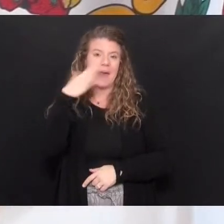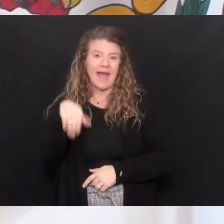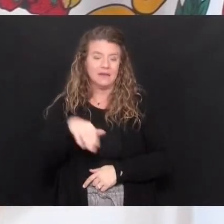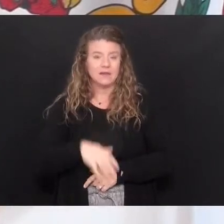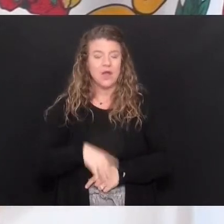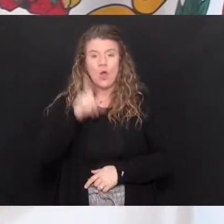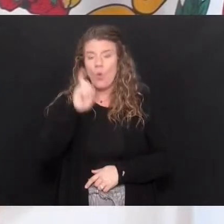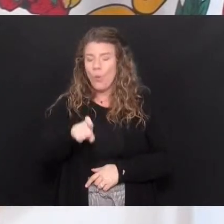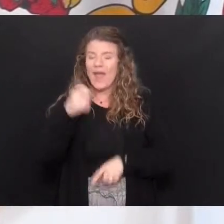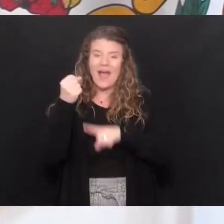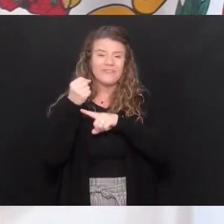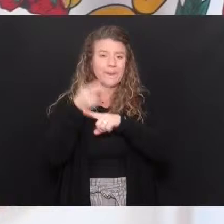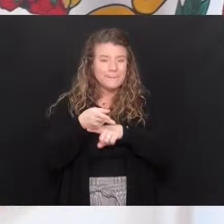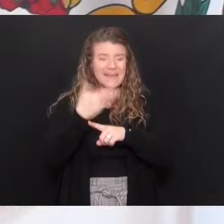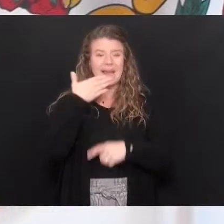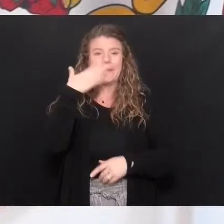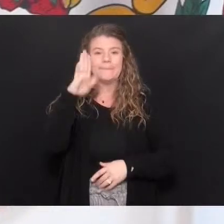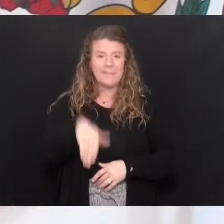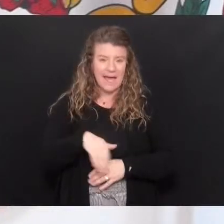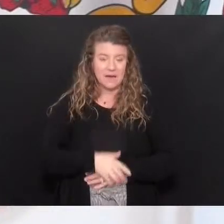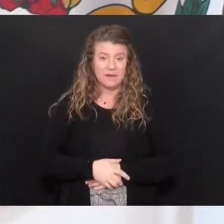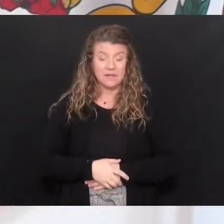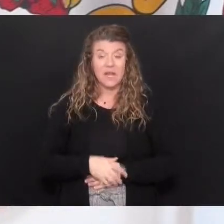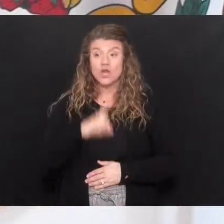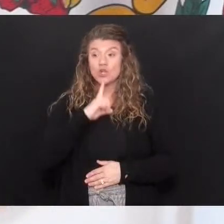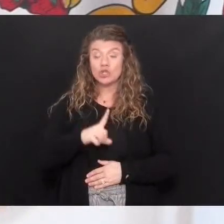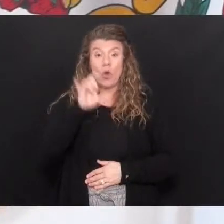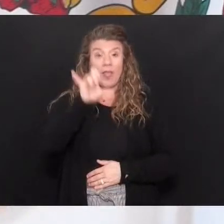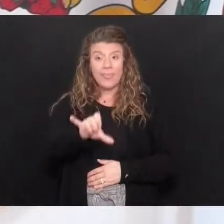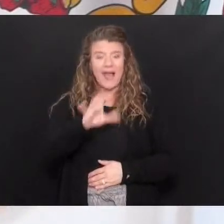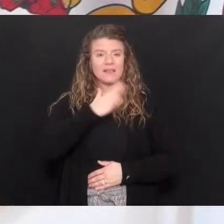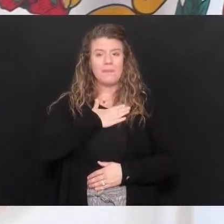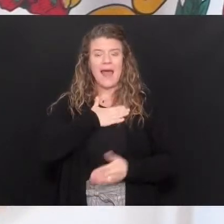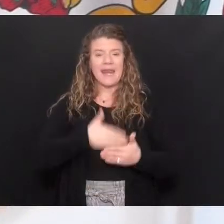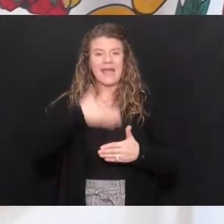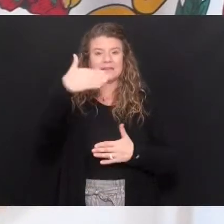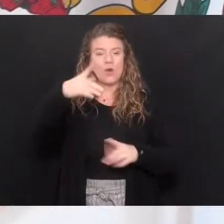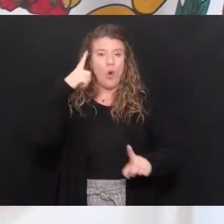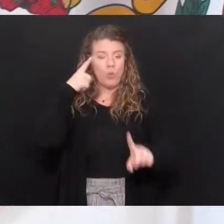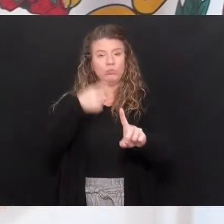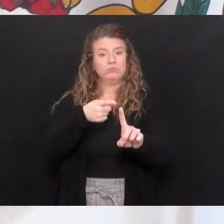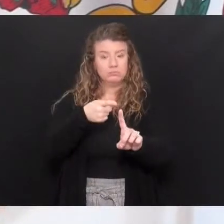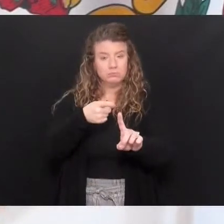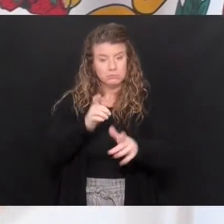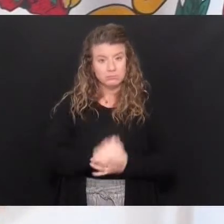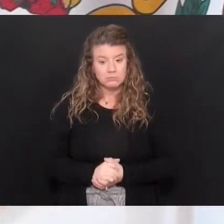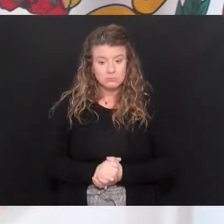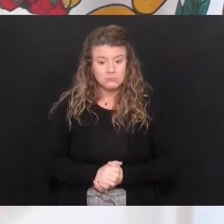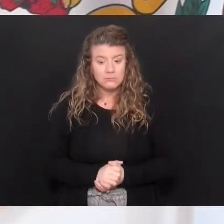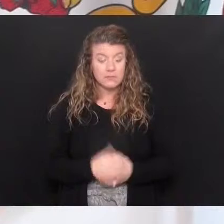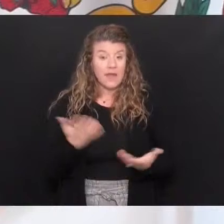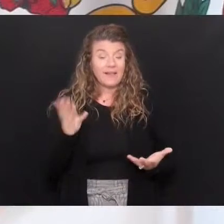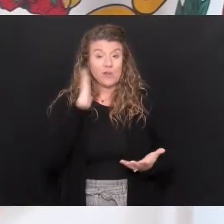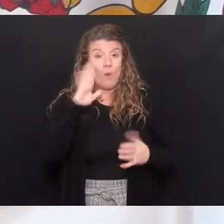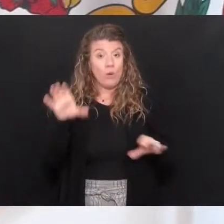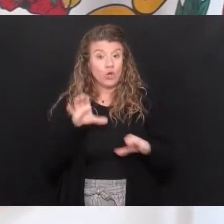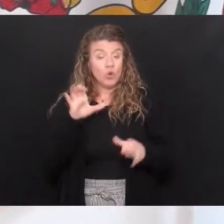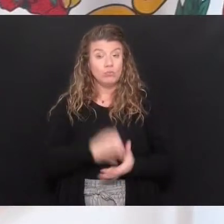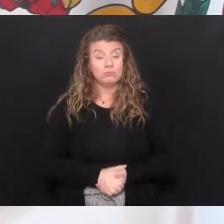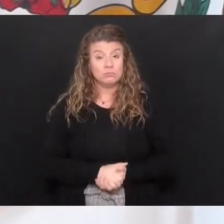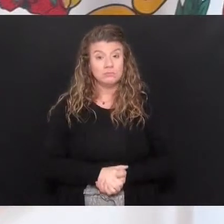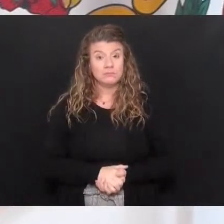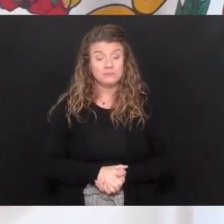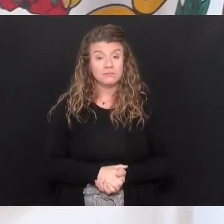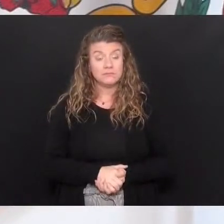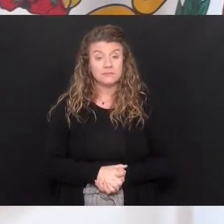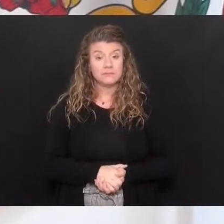got to beat it really bad. And so that will be my next goal, and that's what we'll do. You